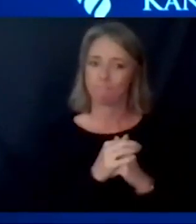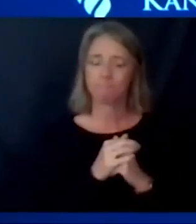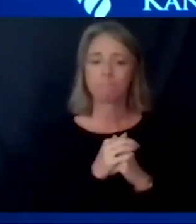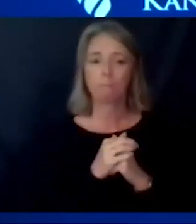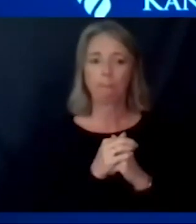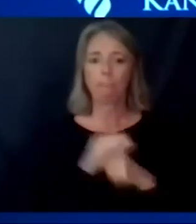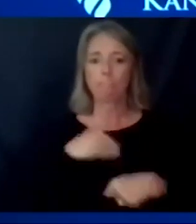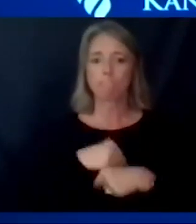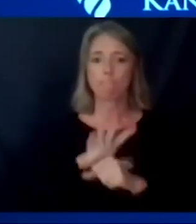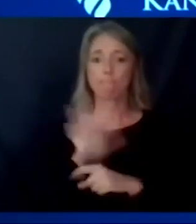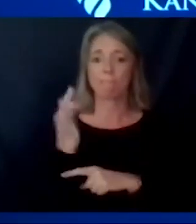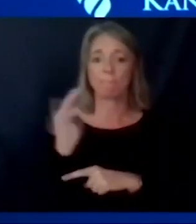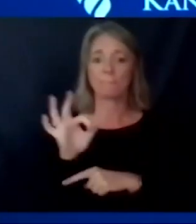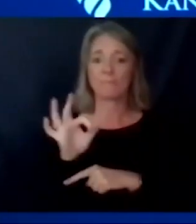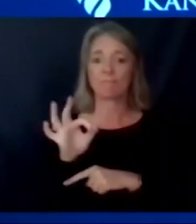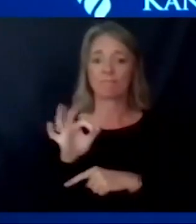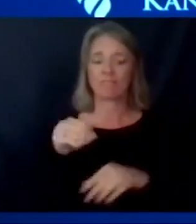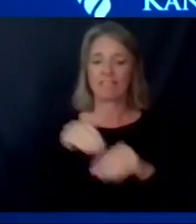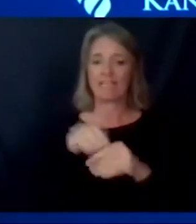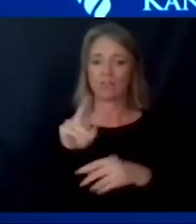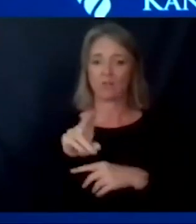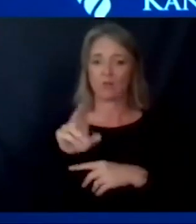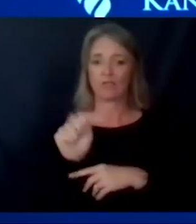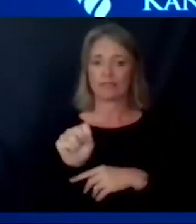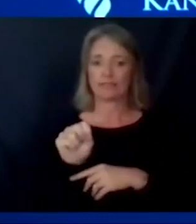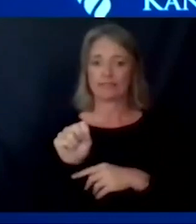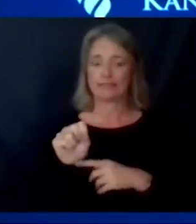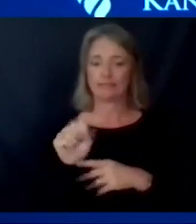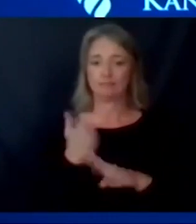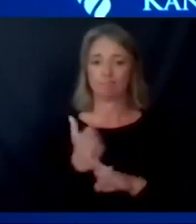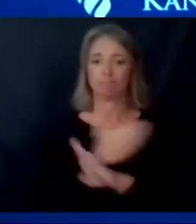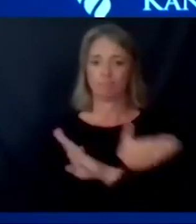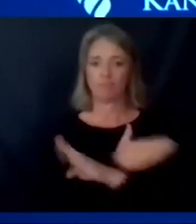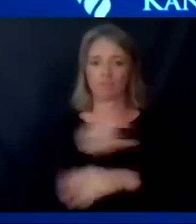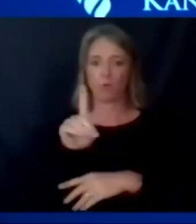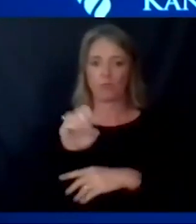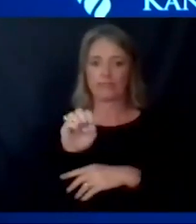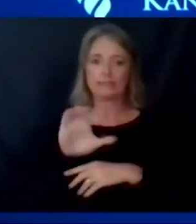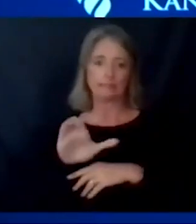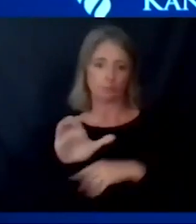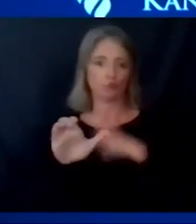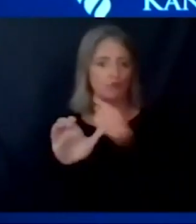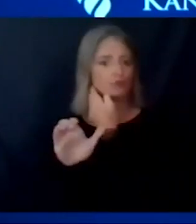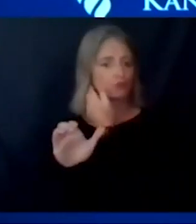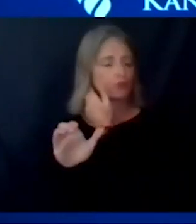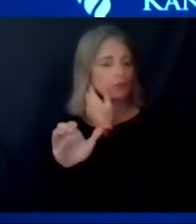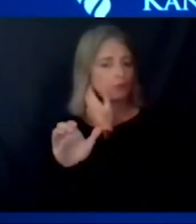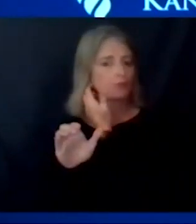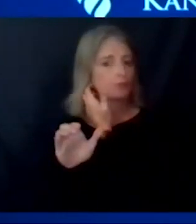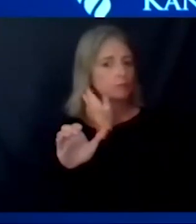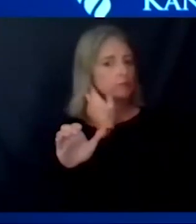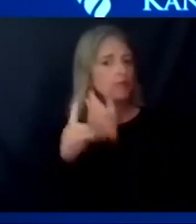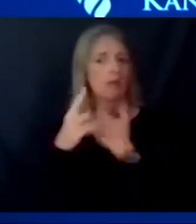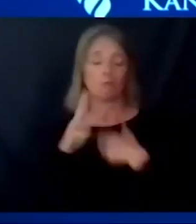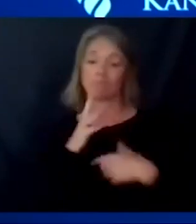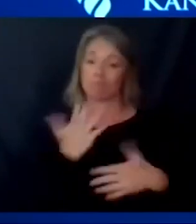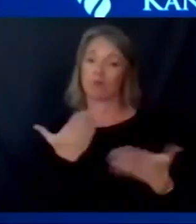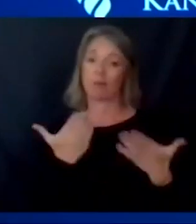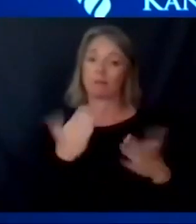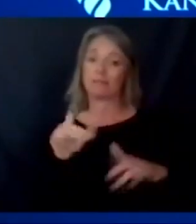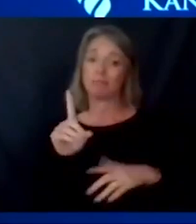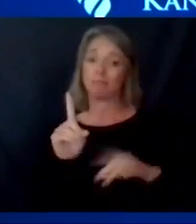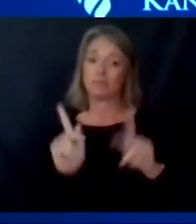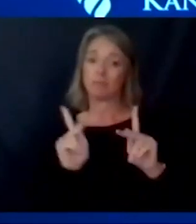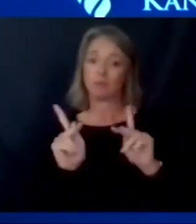United States before December, and it probably did take lives. And I think that overall,